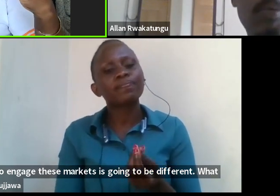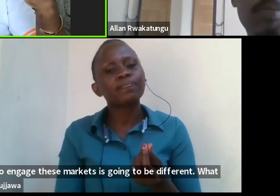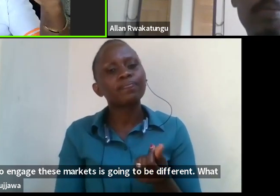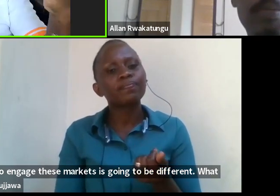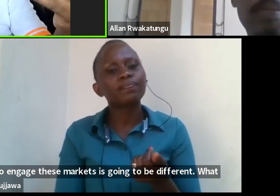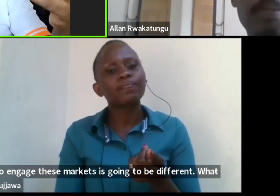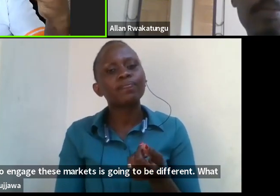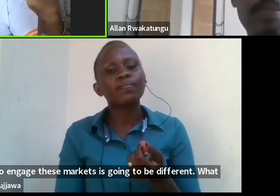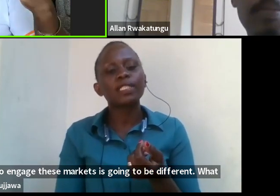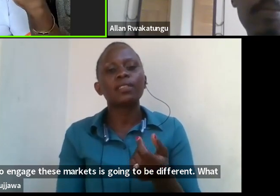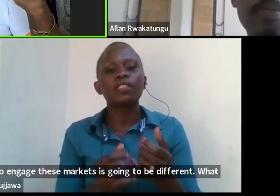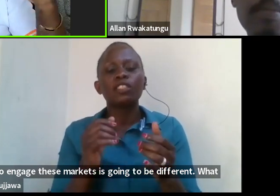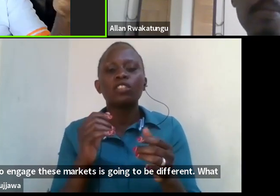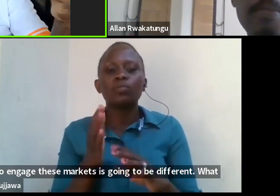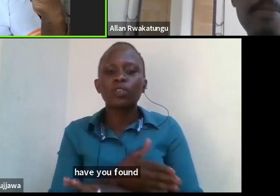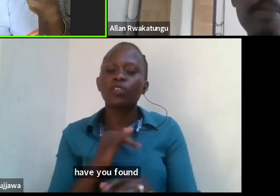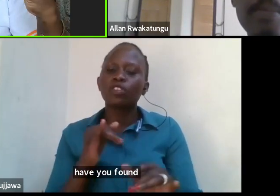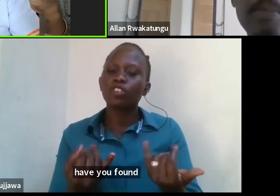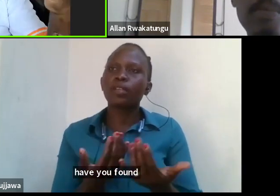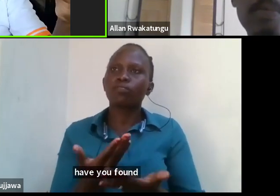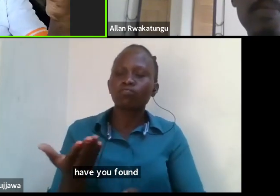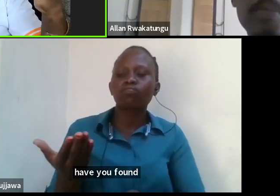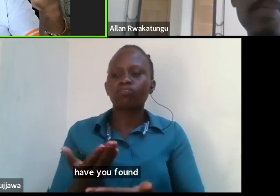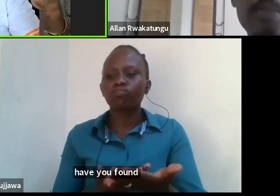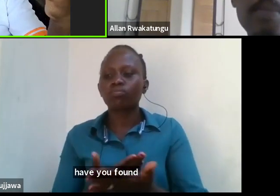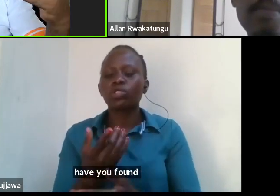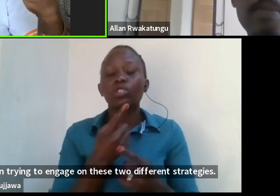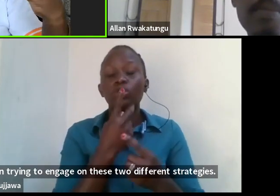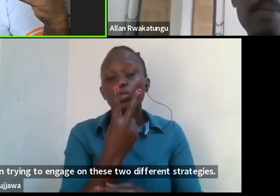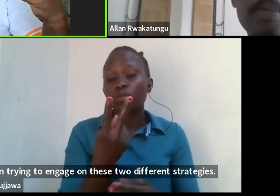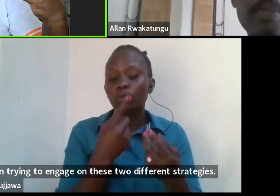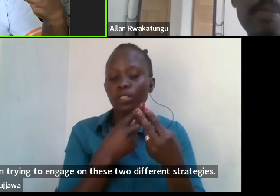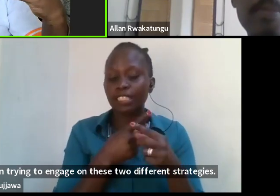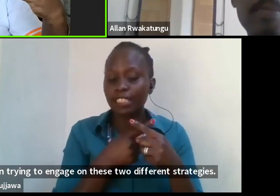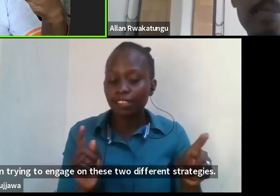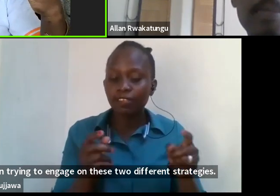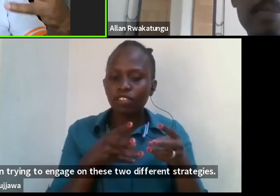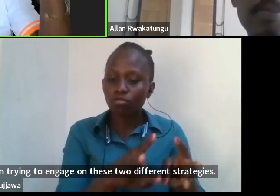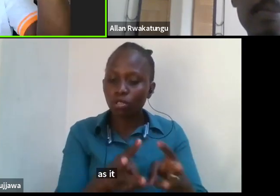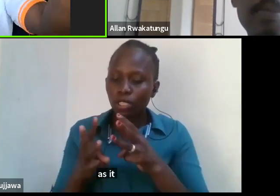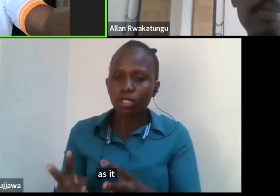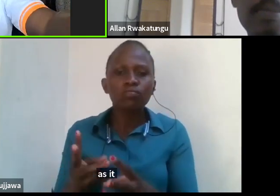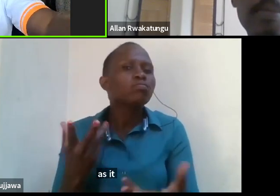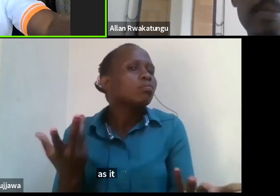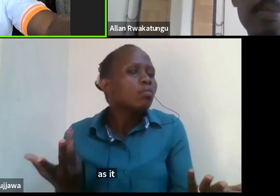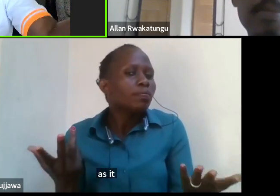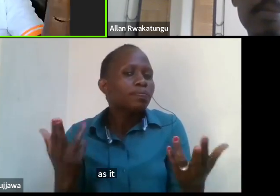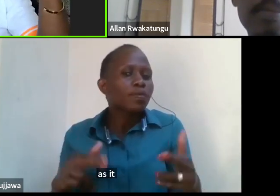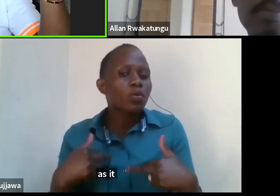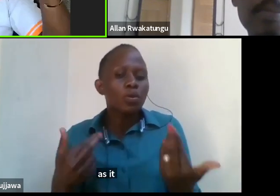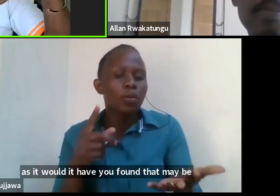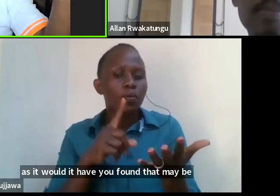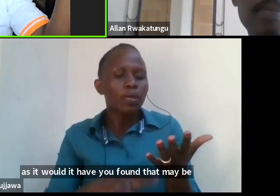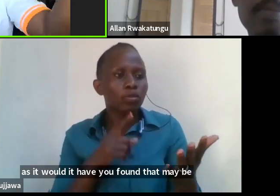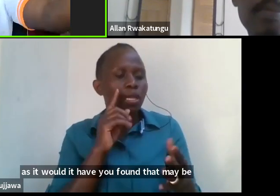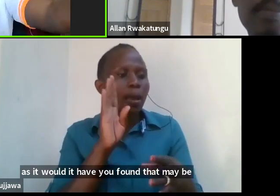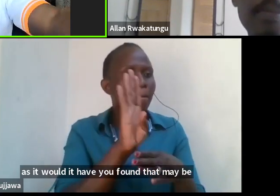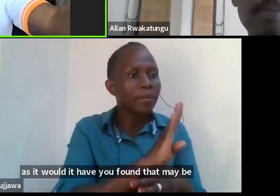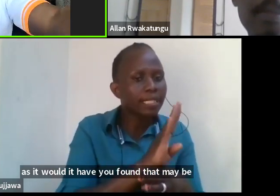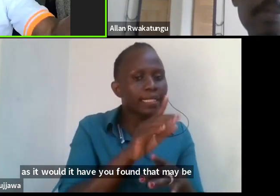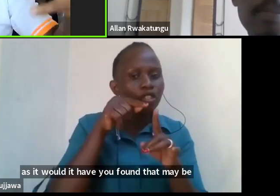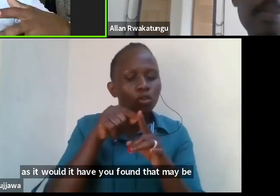in trying to engage on these two different strategies as you pivoted? Have you found that maybe the business to business, when you're a business dealing